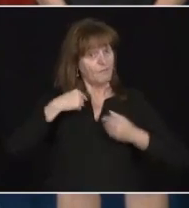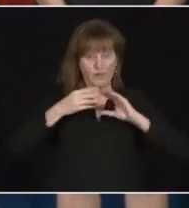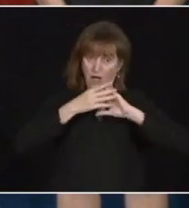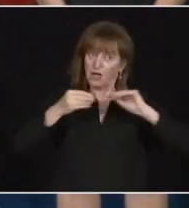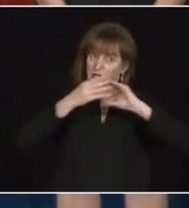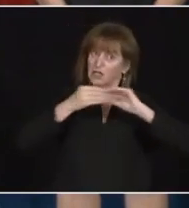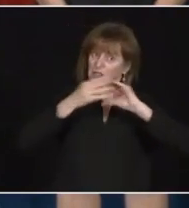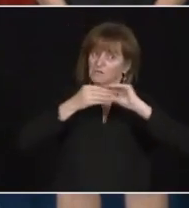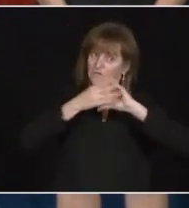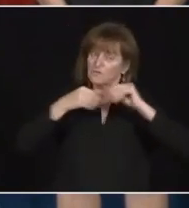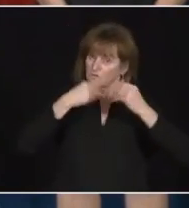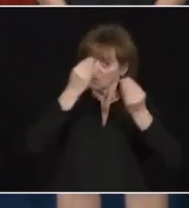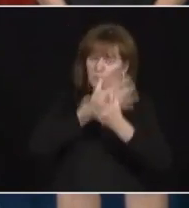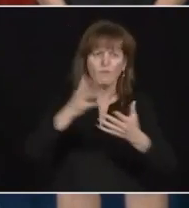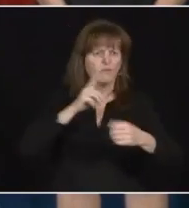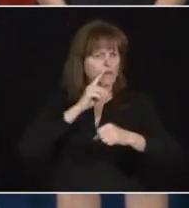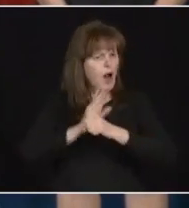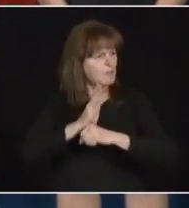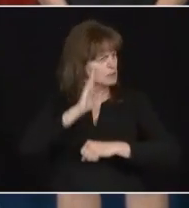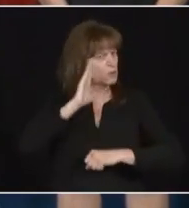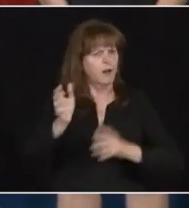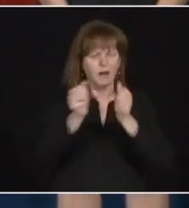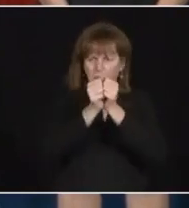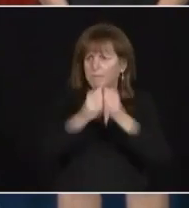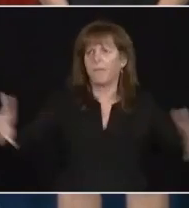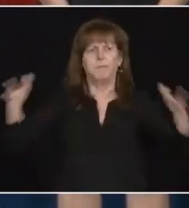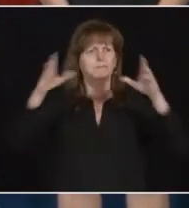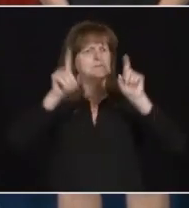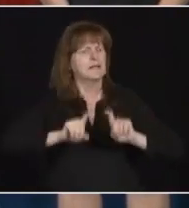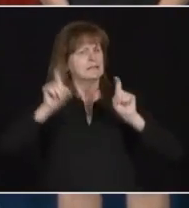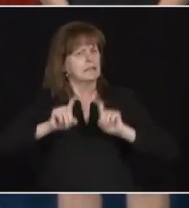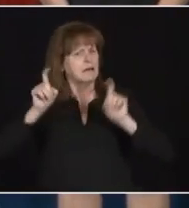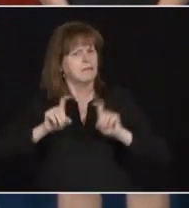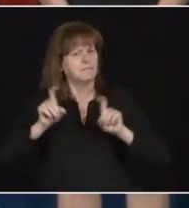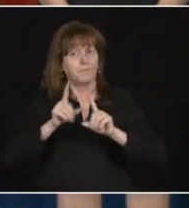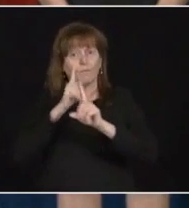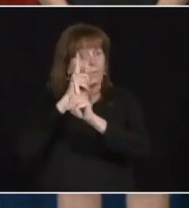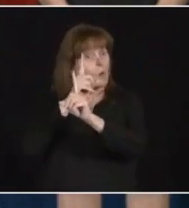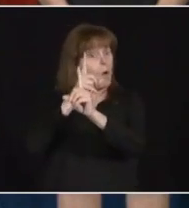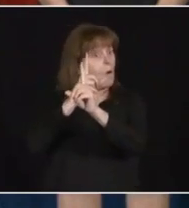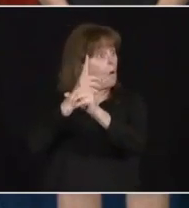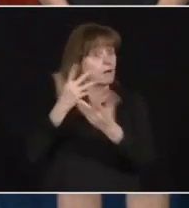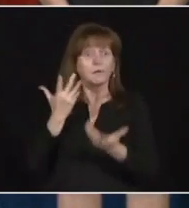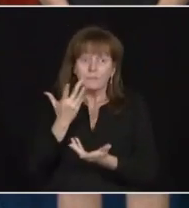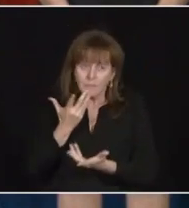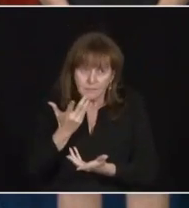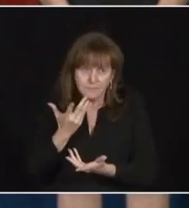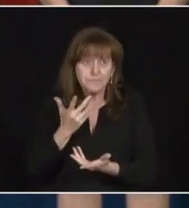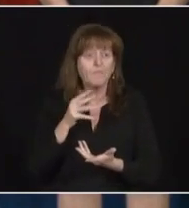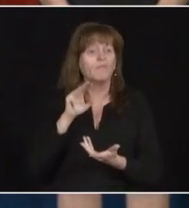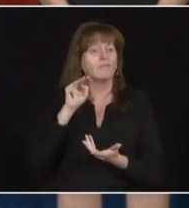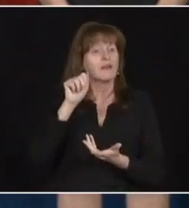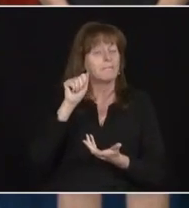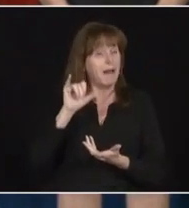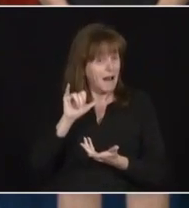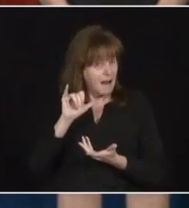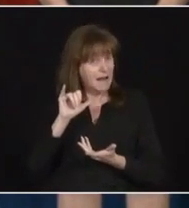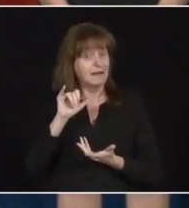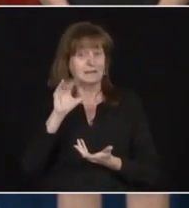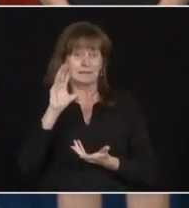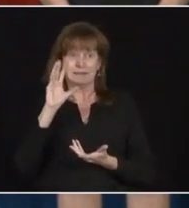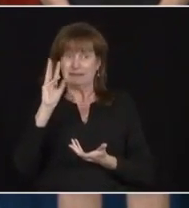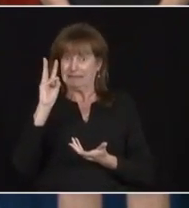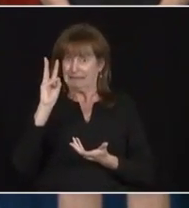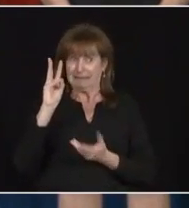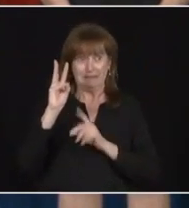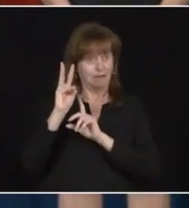we were going to ramp up our testing. We set a target of 16,000 tests per day by May